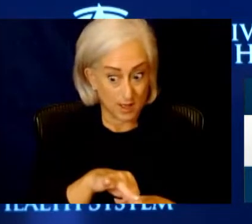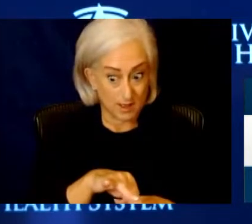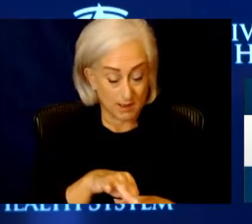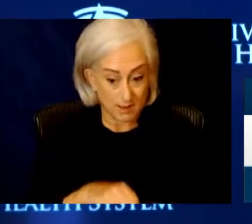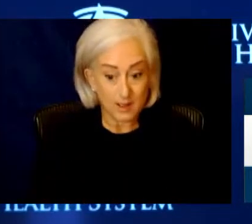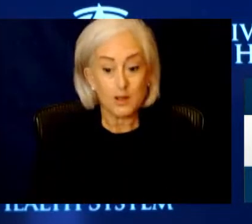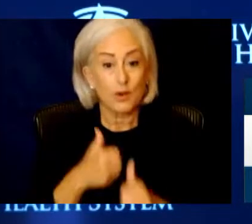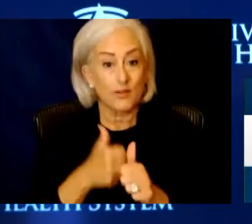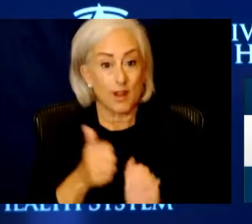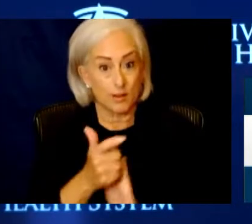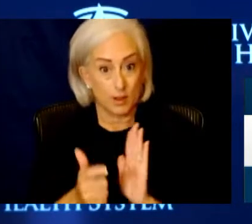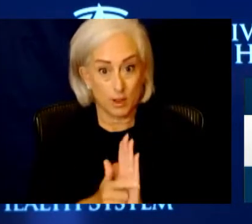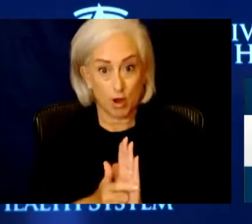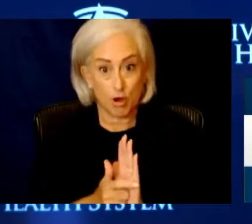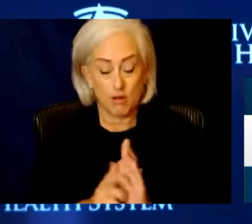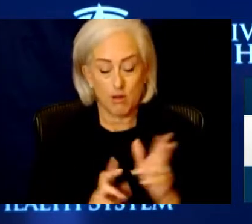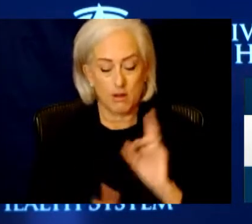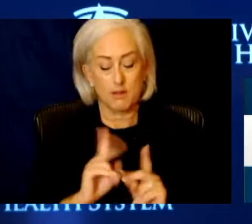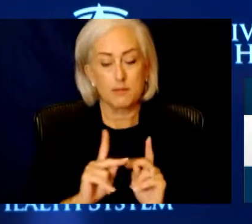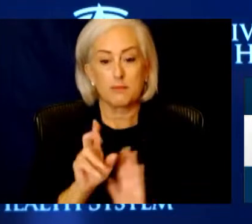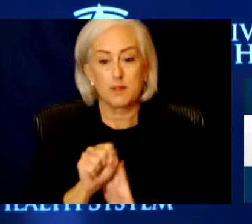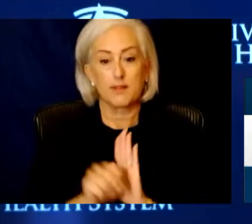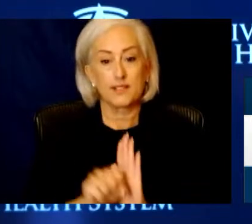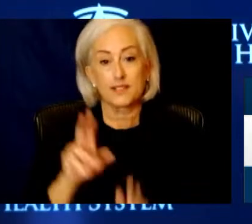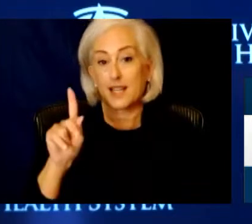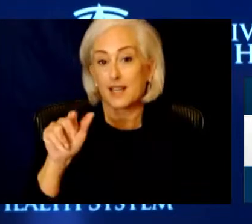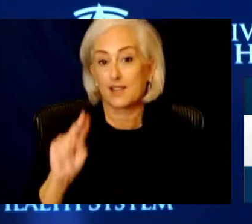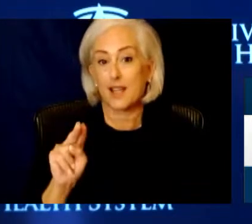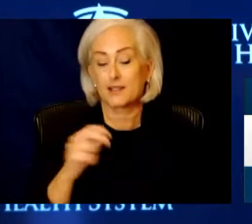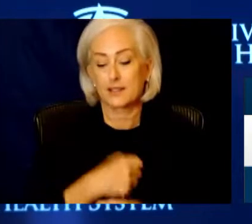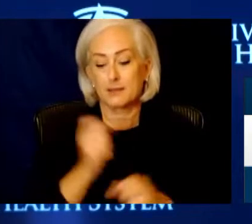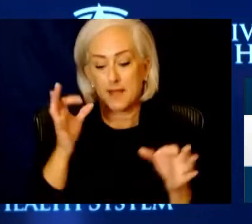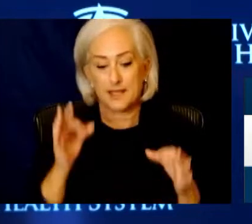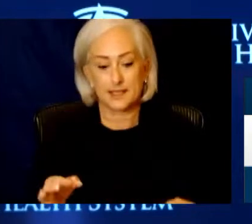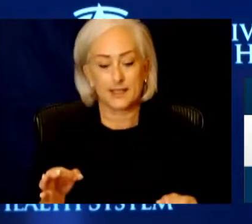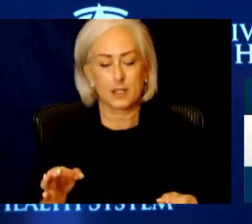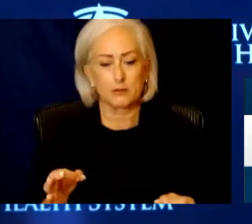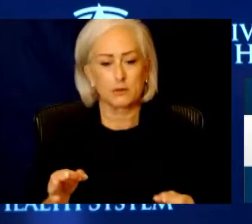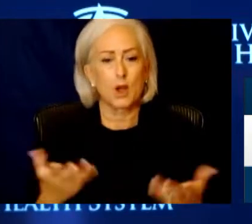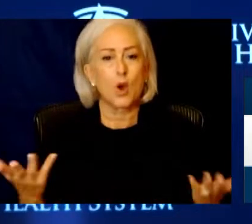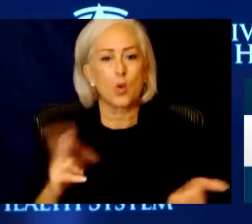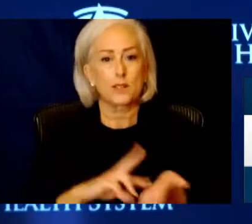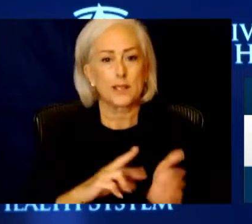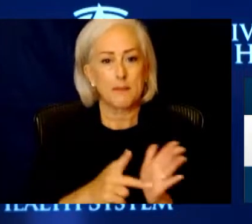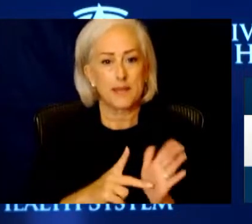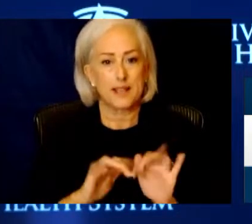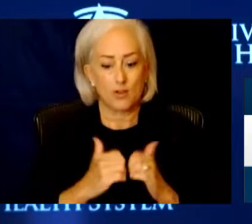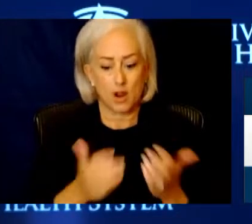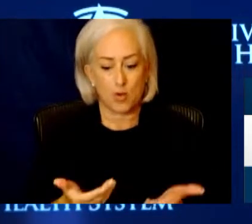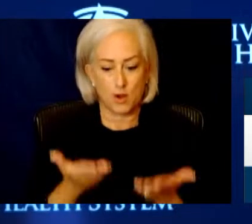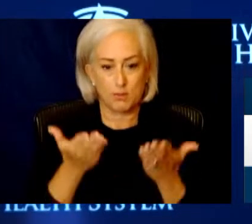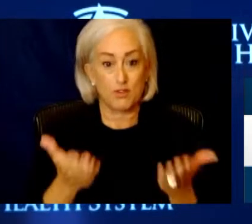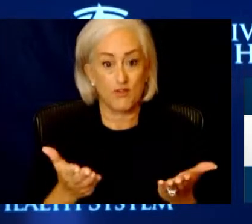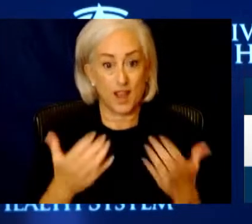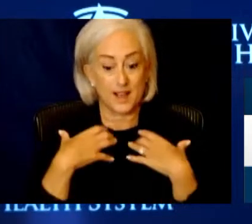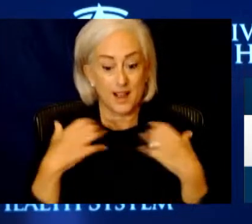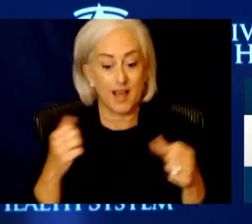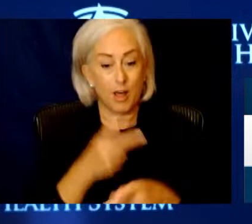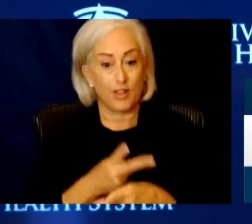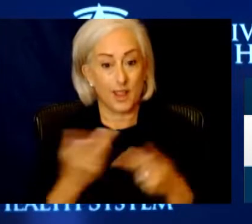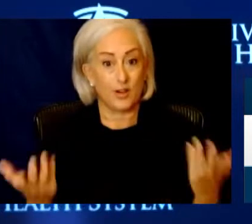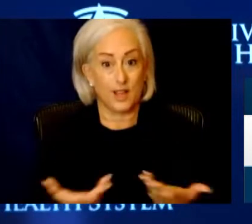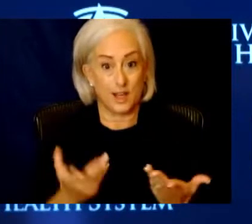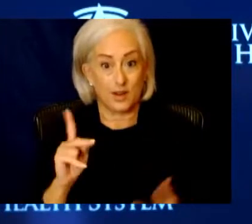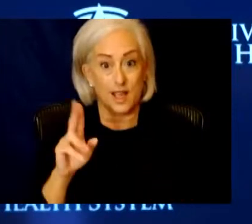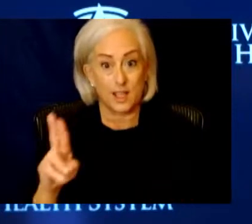decision. What does that mean to the way we provide health care here at the University of Kansas Health System? The answer is the vote has